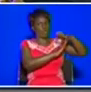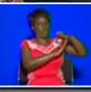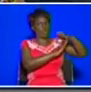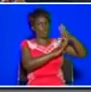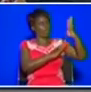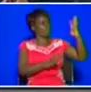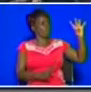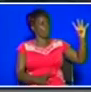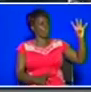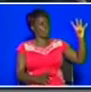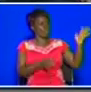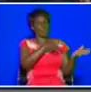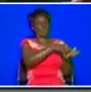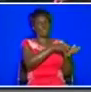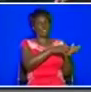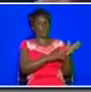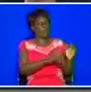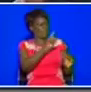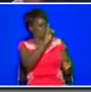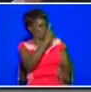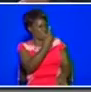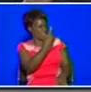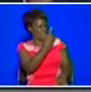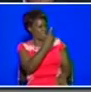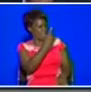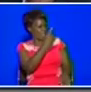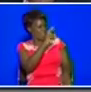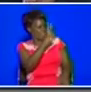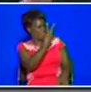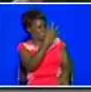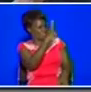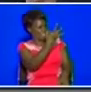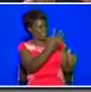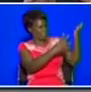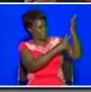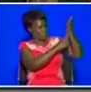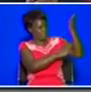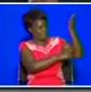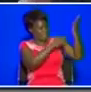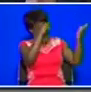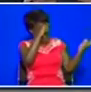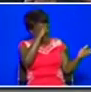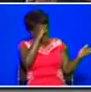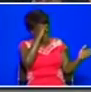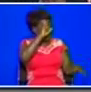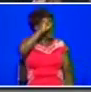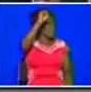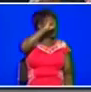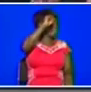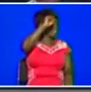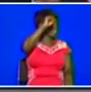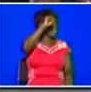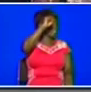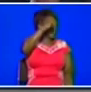pillar. So our first, you see, the three pillars of our manifesto are governance and politics. They are